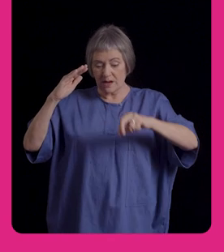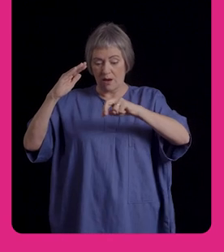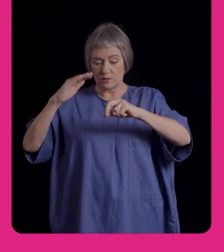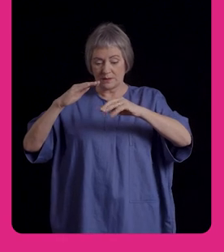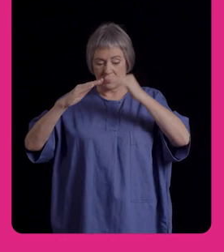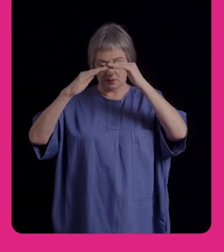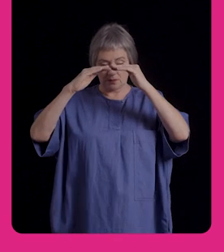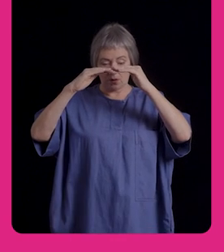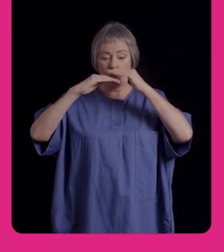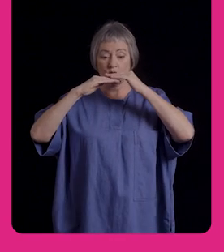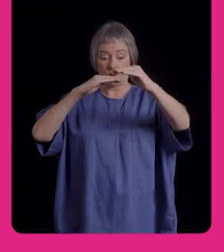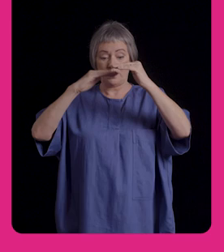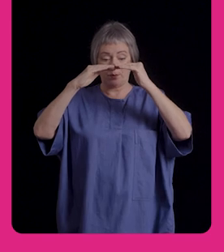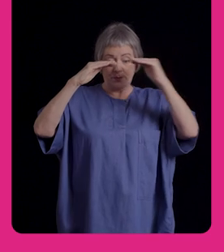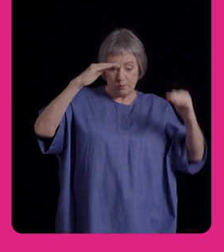ship.